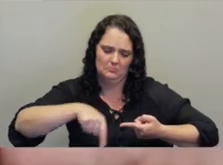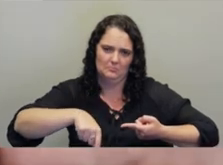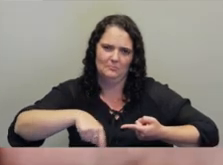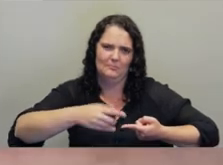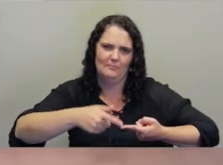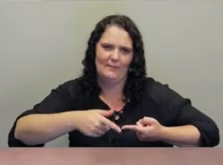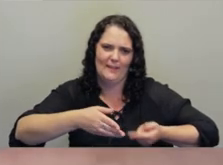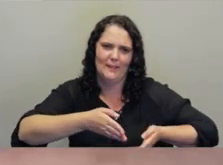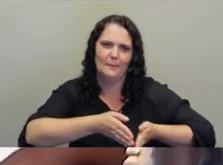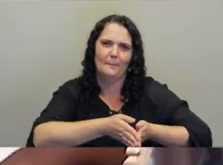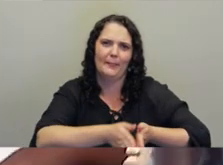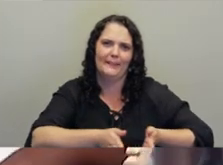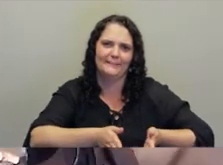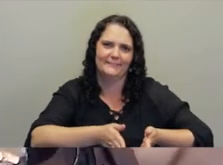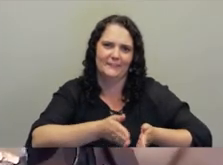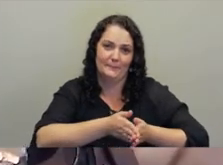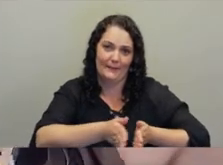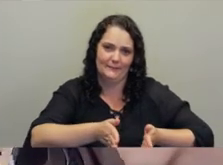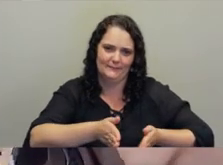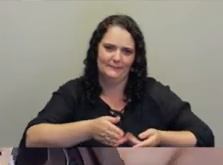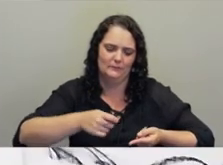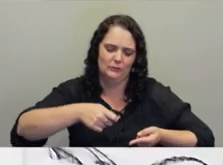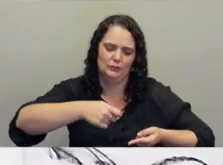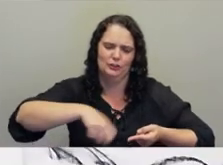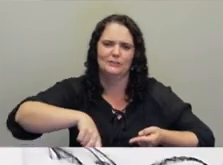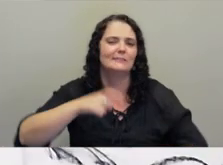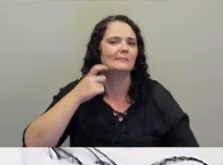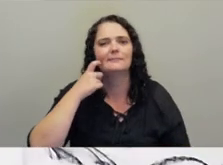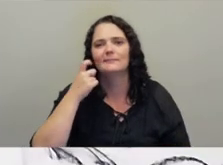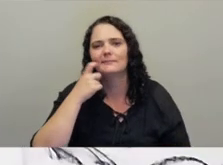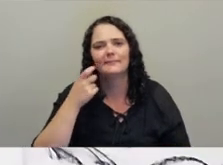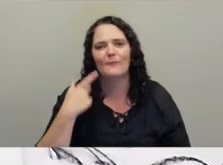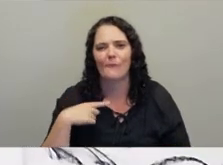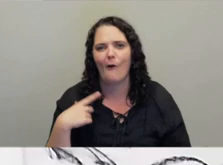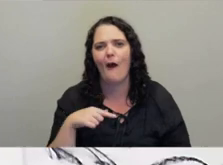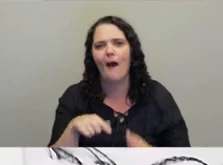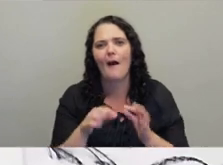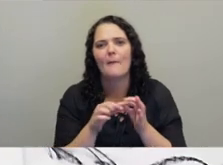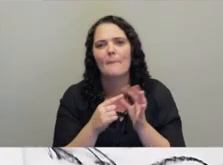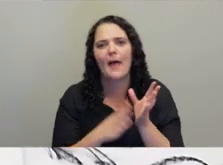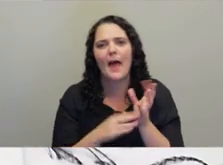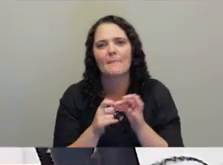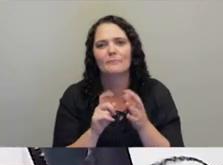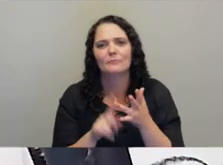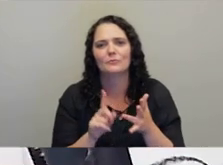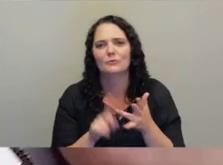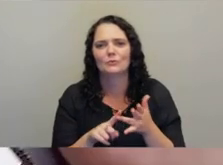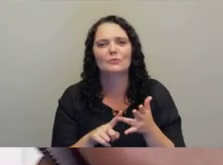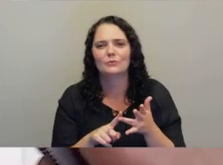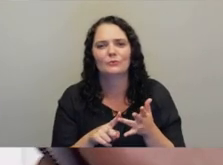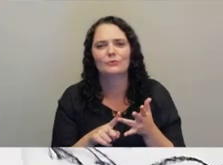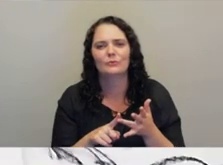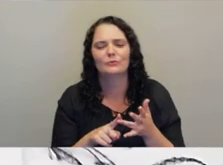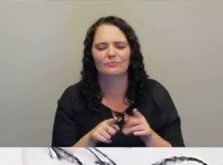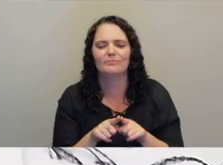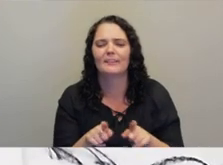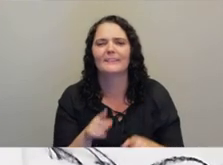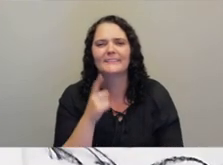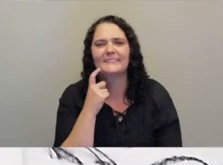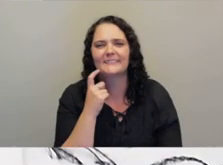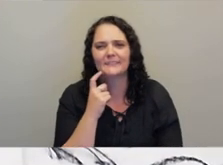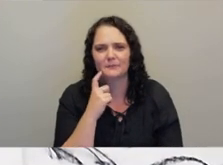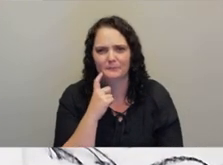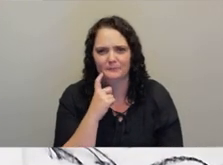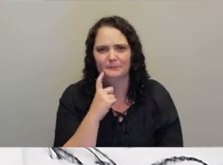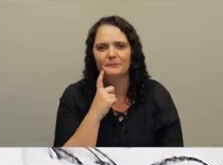just split that bamboo. And because of the structure of bamboo, it'll split really easily. So I'm going to go off camera here for just a minute. I'm going to set it